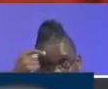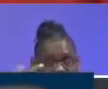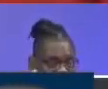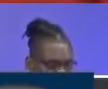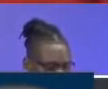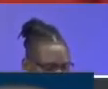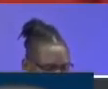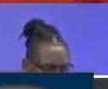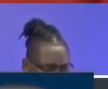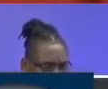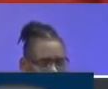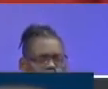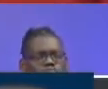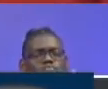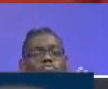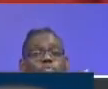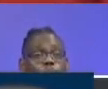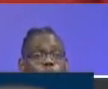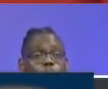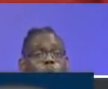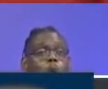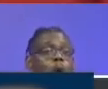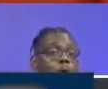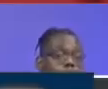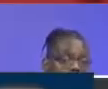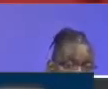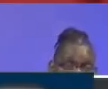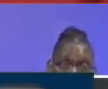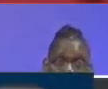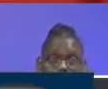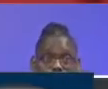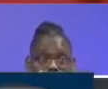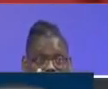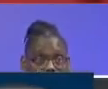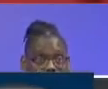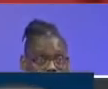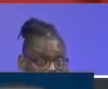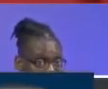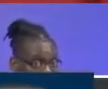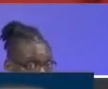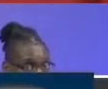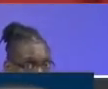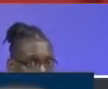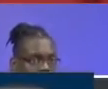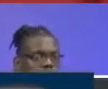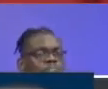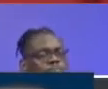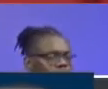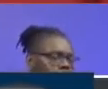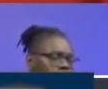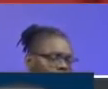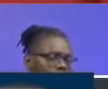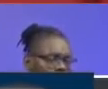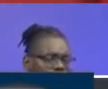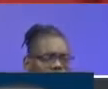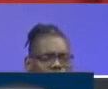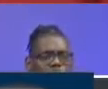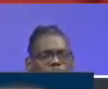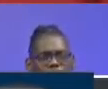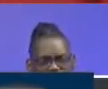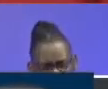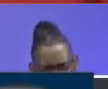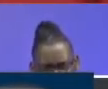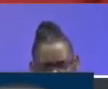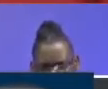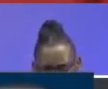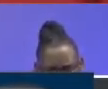how a single dose of a 2-dose regime can apply, how the Johnson & Johnson will apply. Remember, we